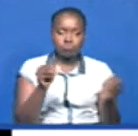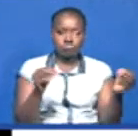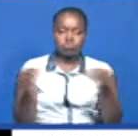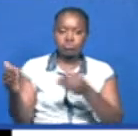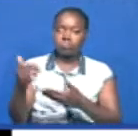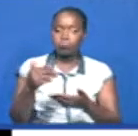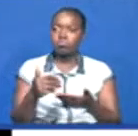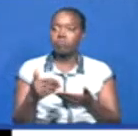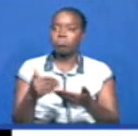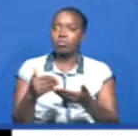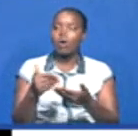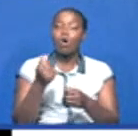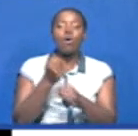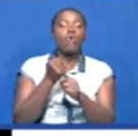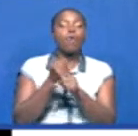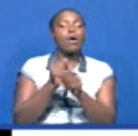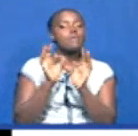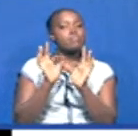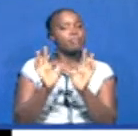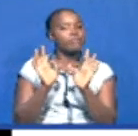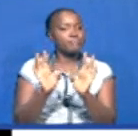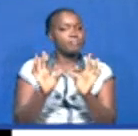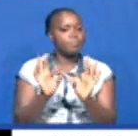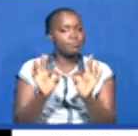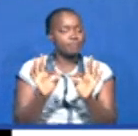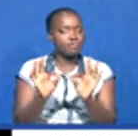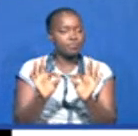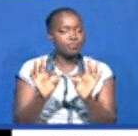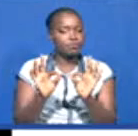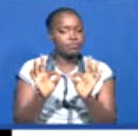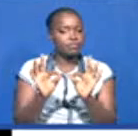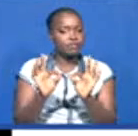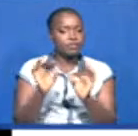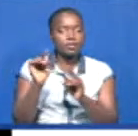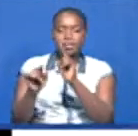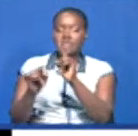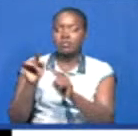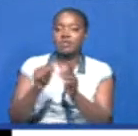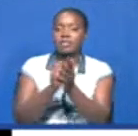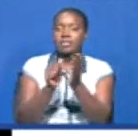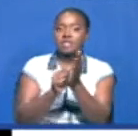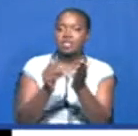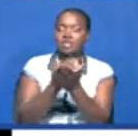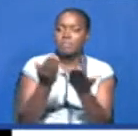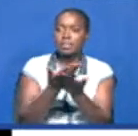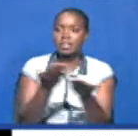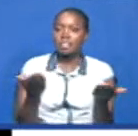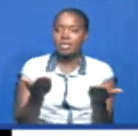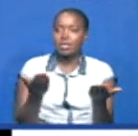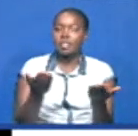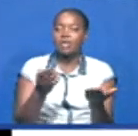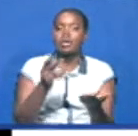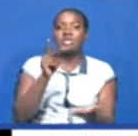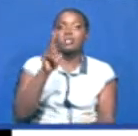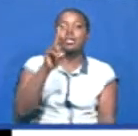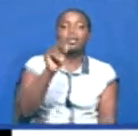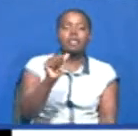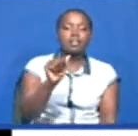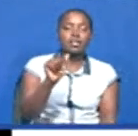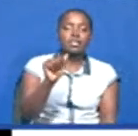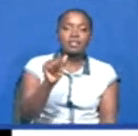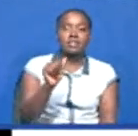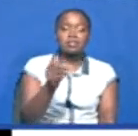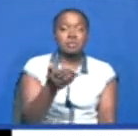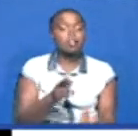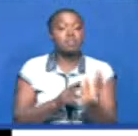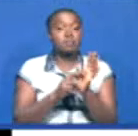done quite a commendable job. And we have various agencies, some are here. The Kenya Revenue Authority, I hope it is